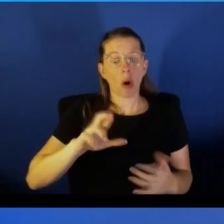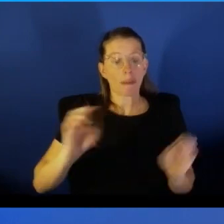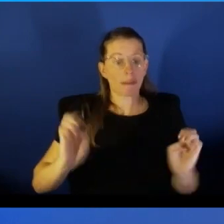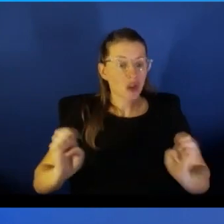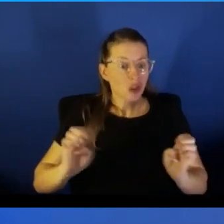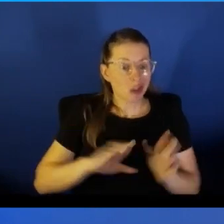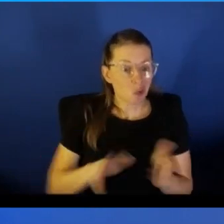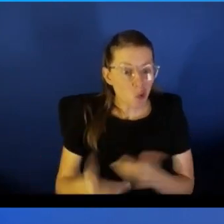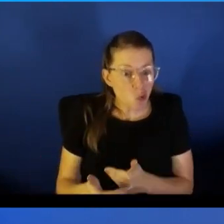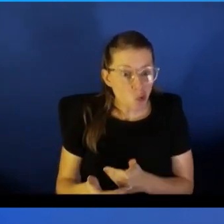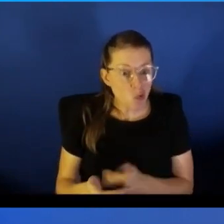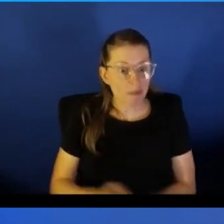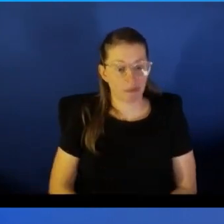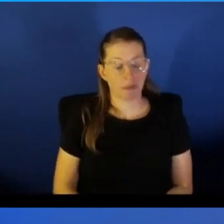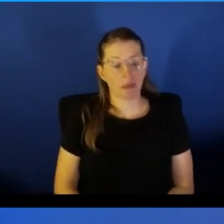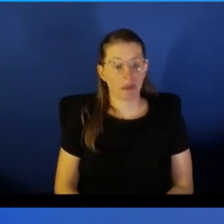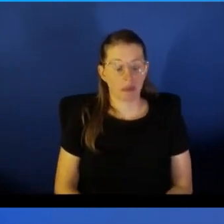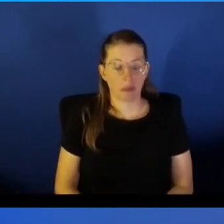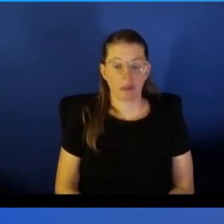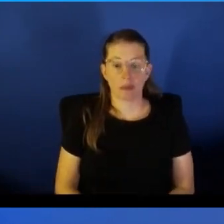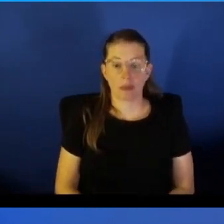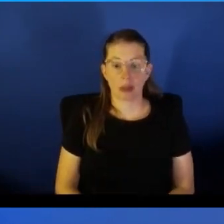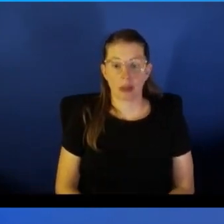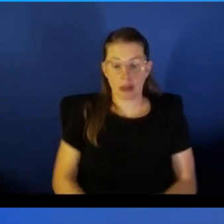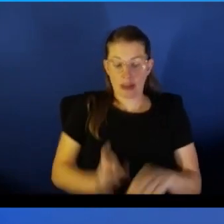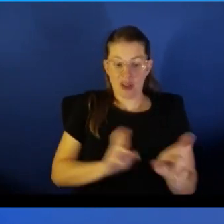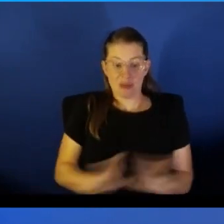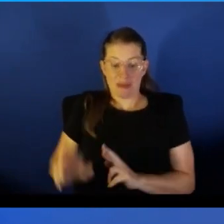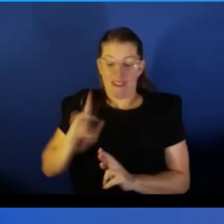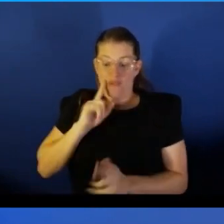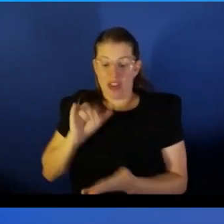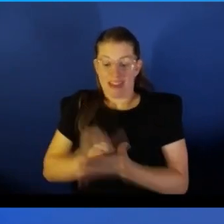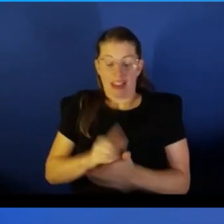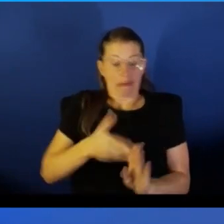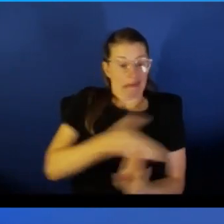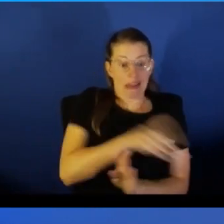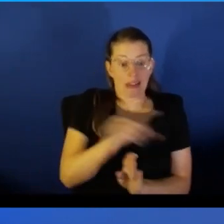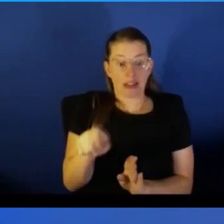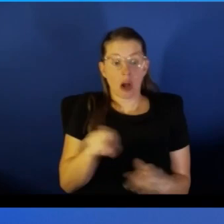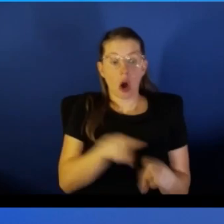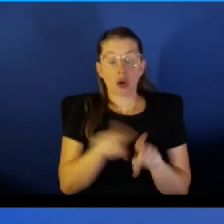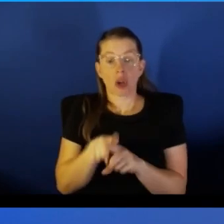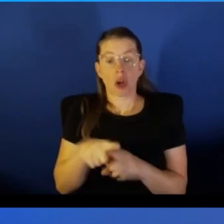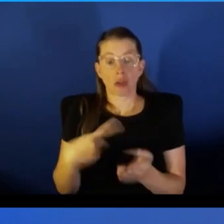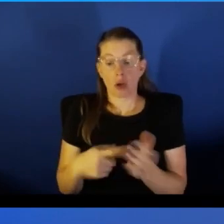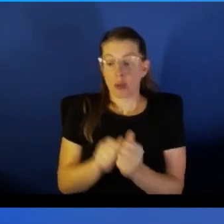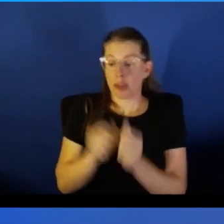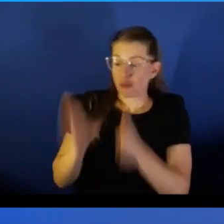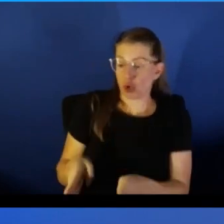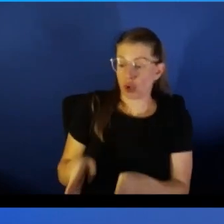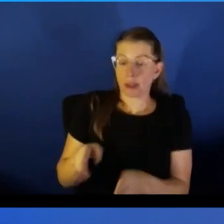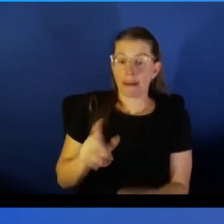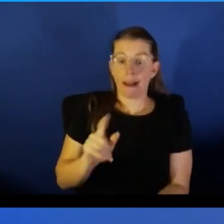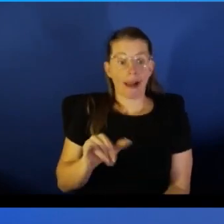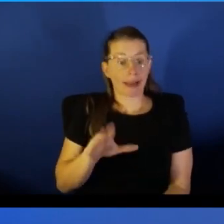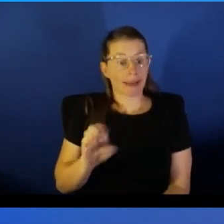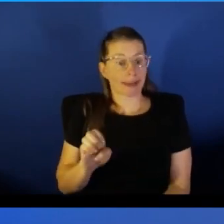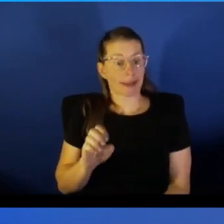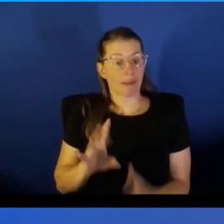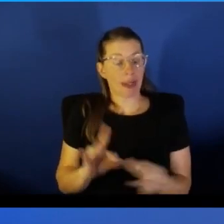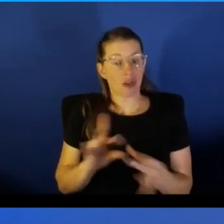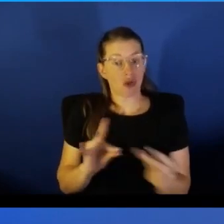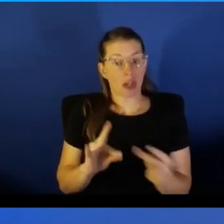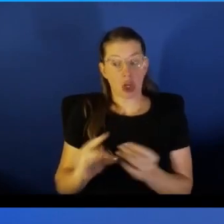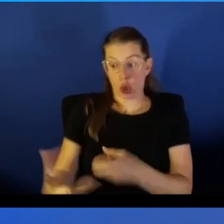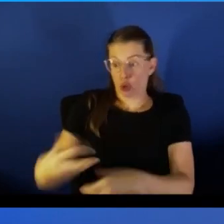And so to be prepared for that, and also to talk to the person. Alice mentioned